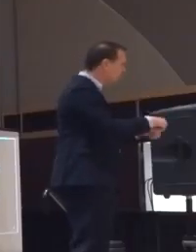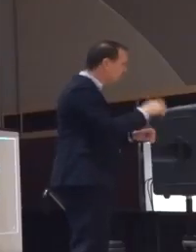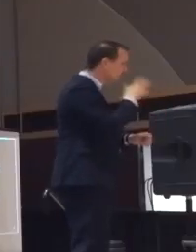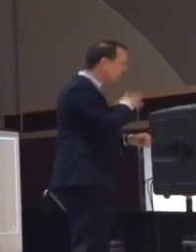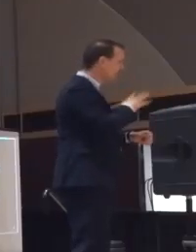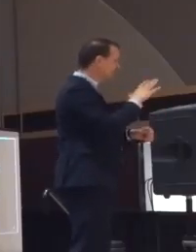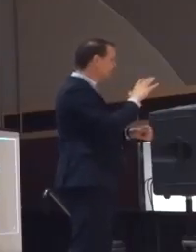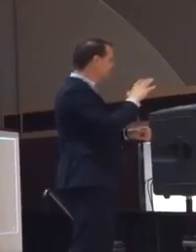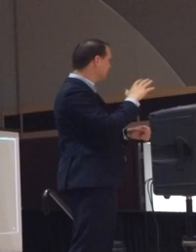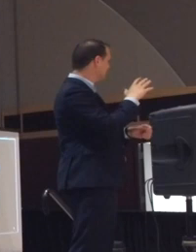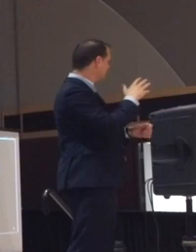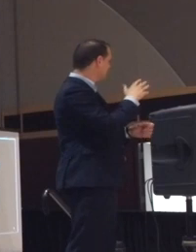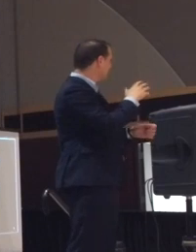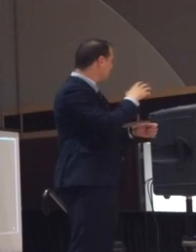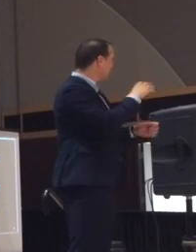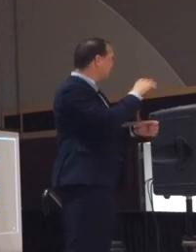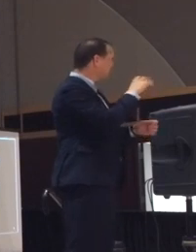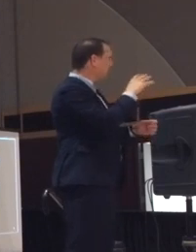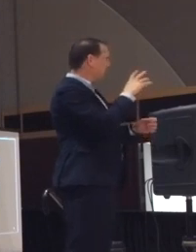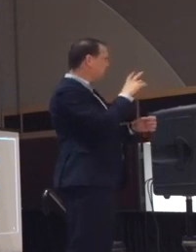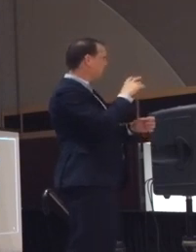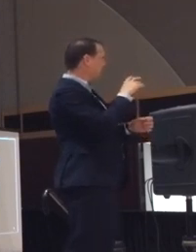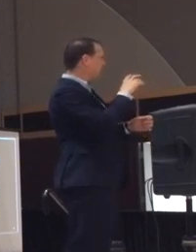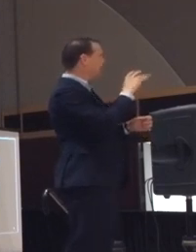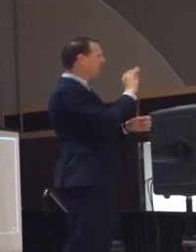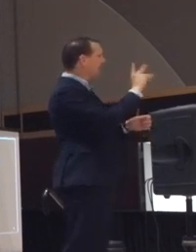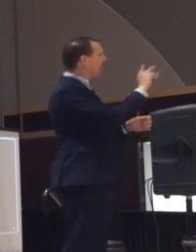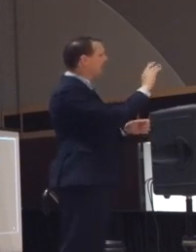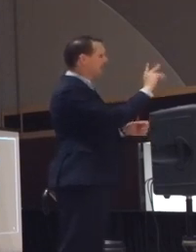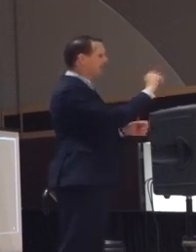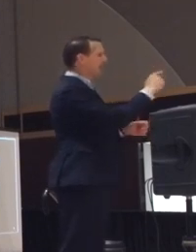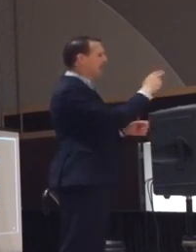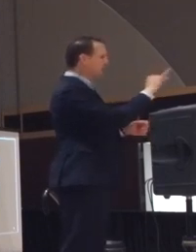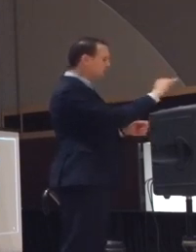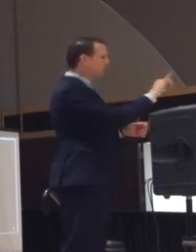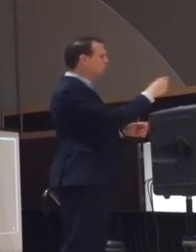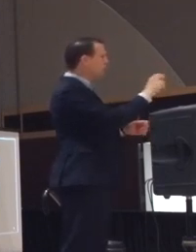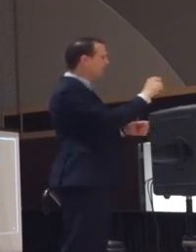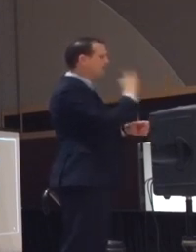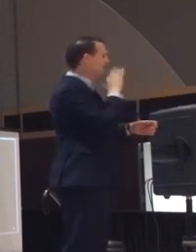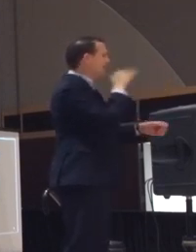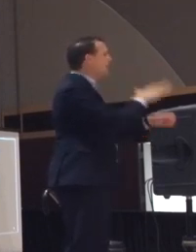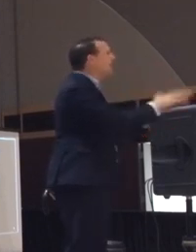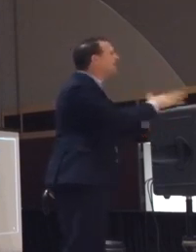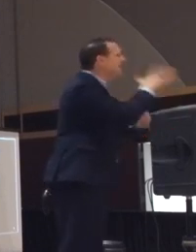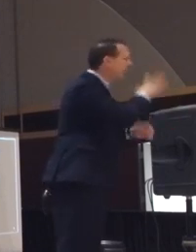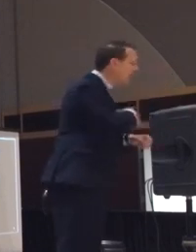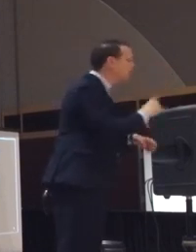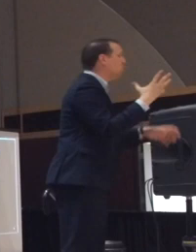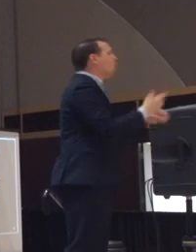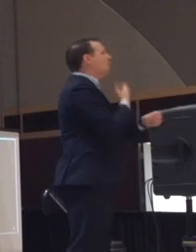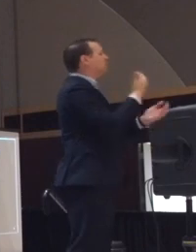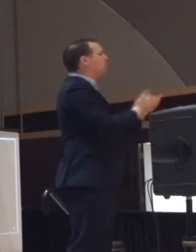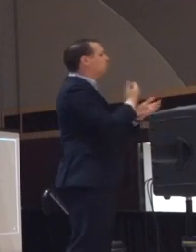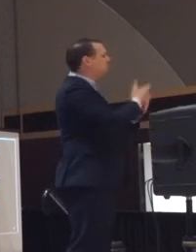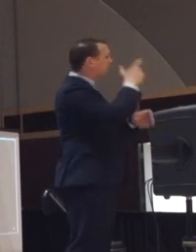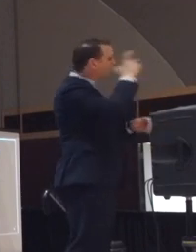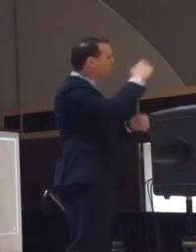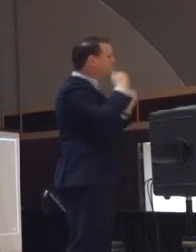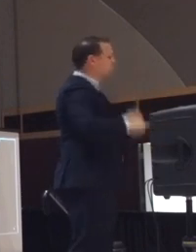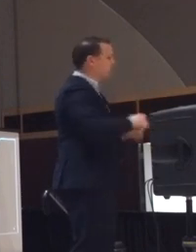Johnson, and the bra seamstresses at Playtex. They won the bid for the moon suit. Oh, the guys didn't want to admit